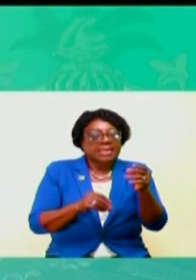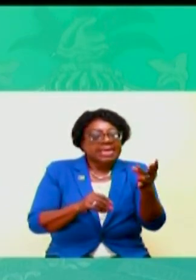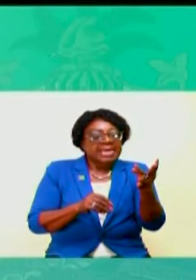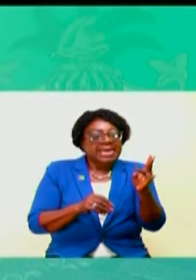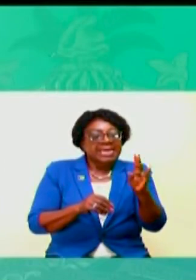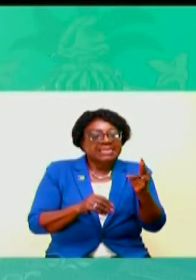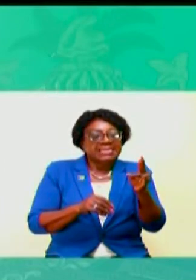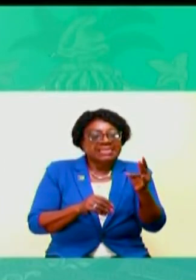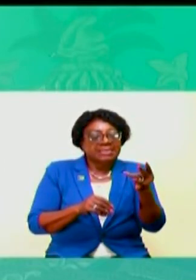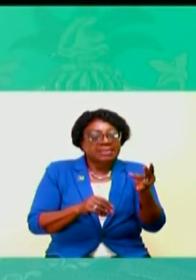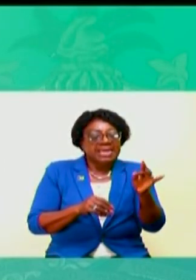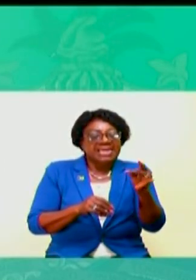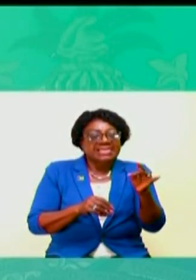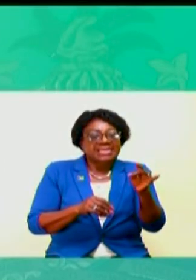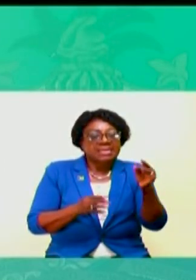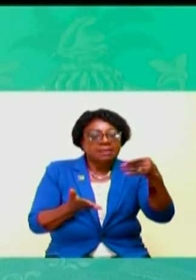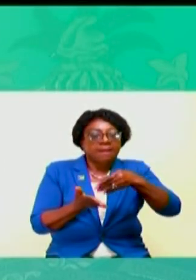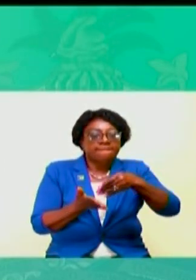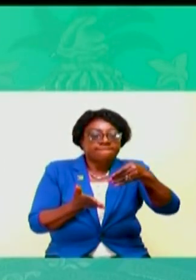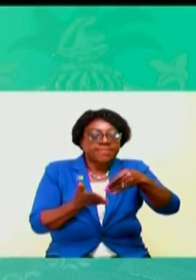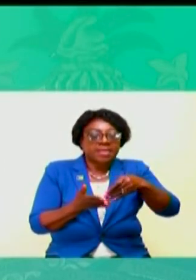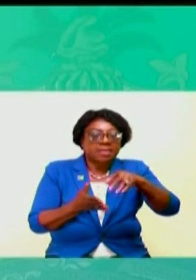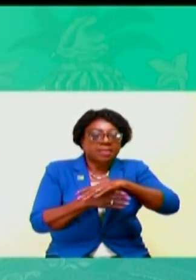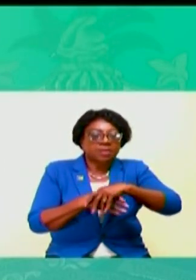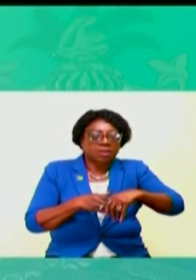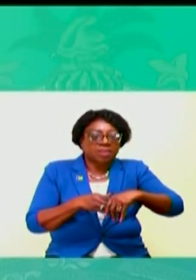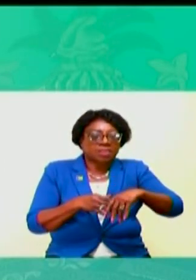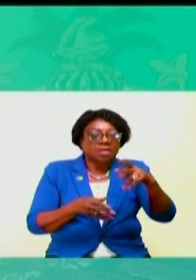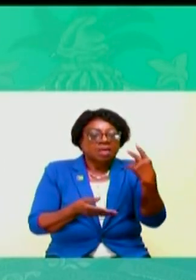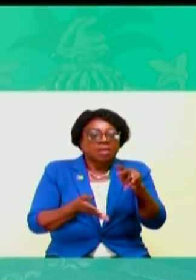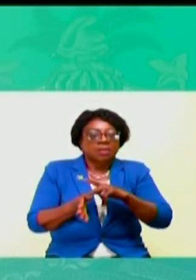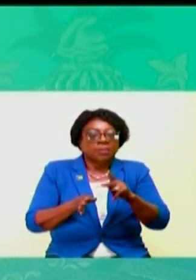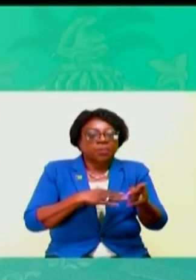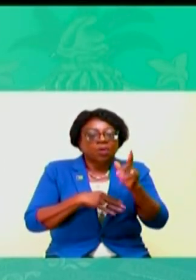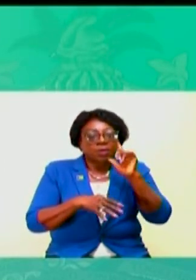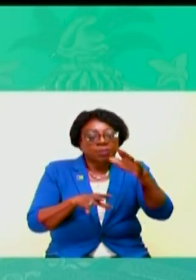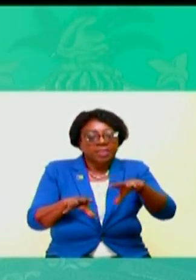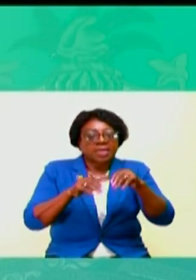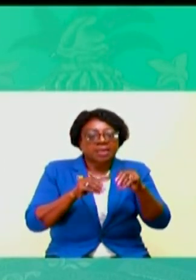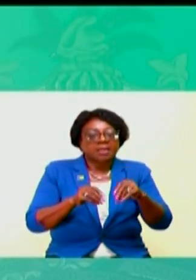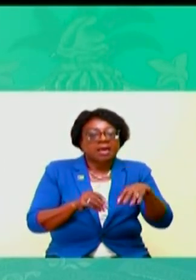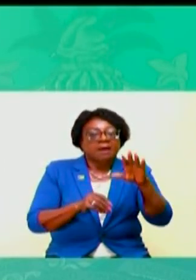$18 million. My Lord. The port will get